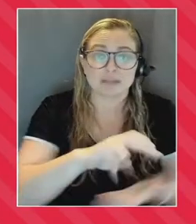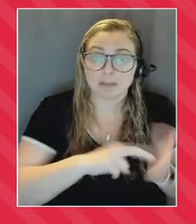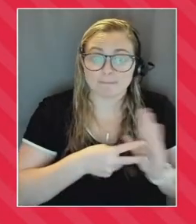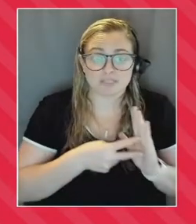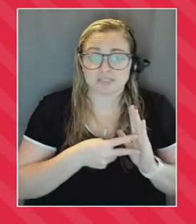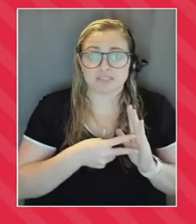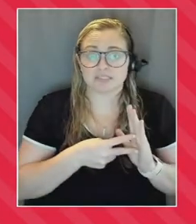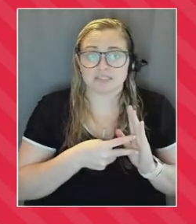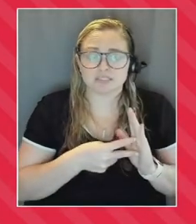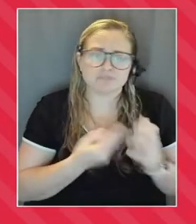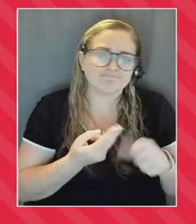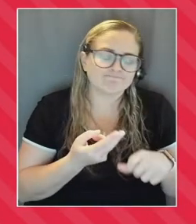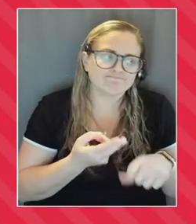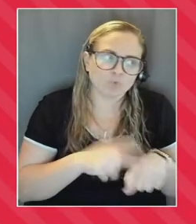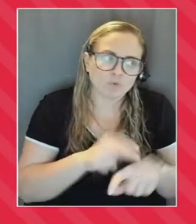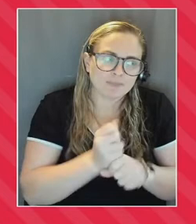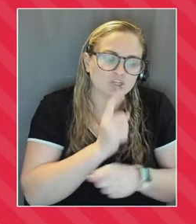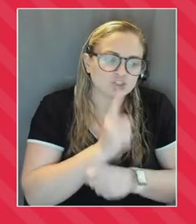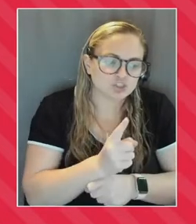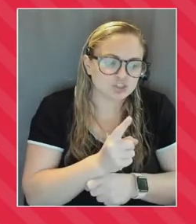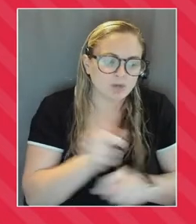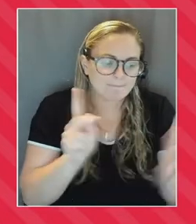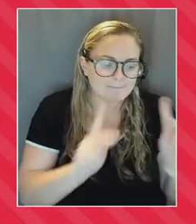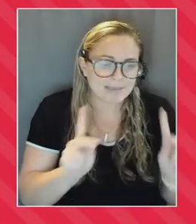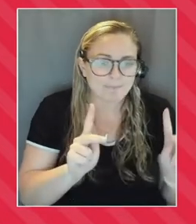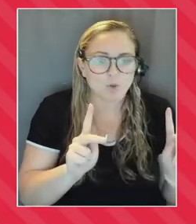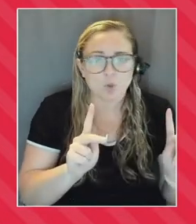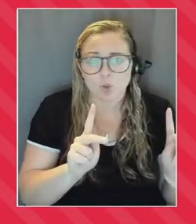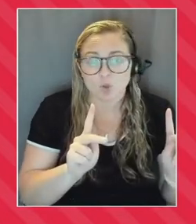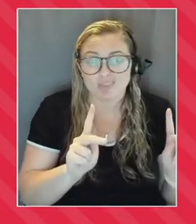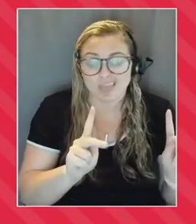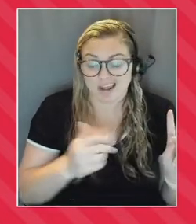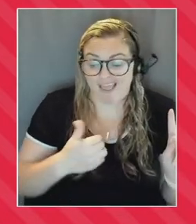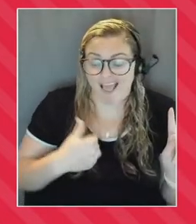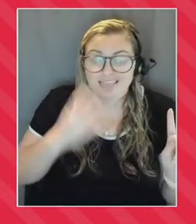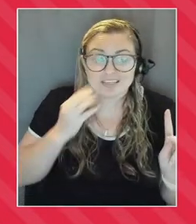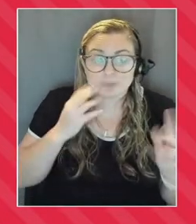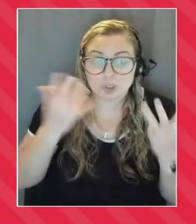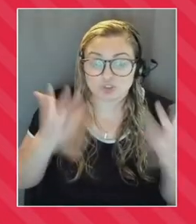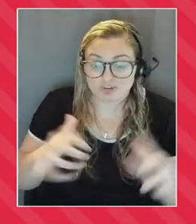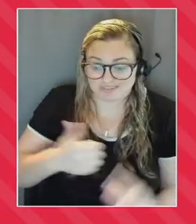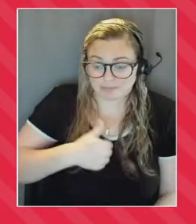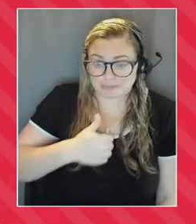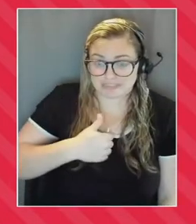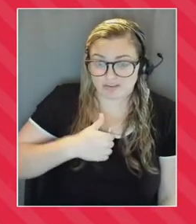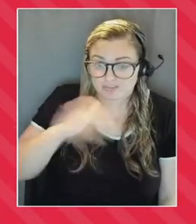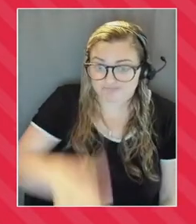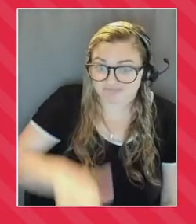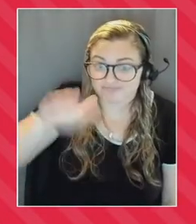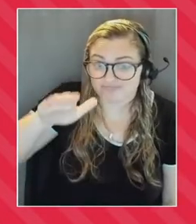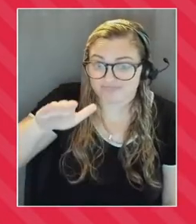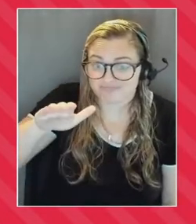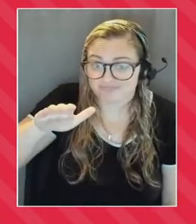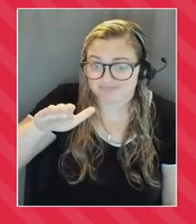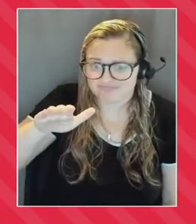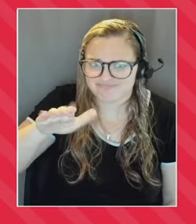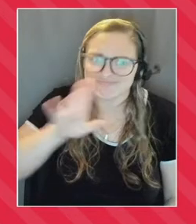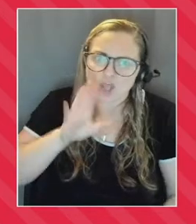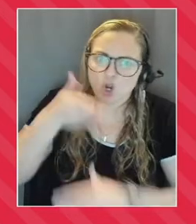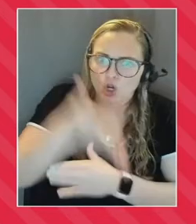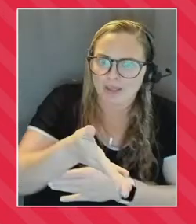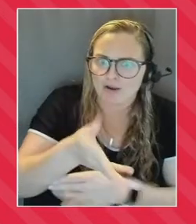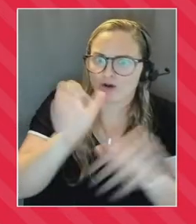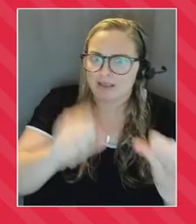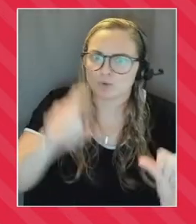of course, ensuring that people with lived experiences with things like food and nutrition and security have seats at the table, but